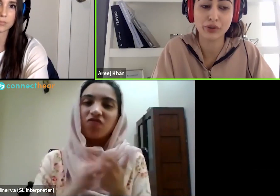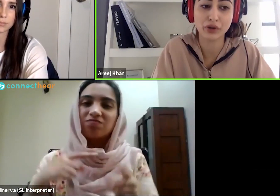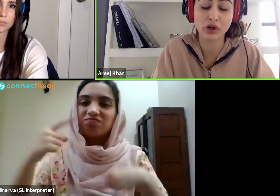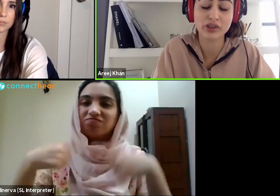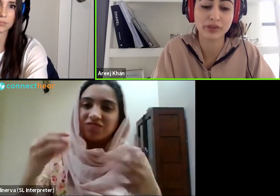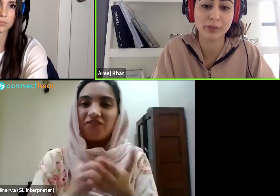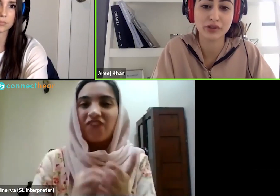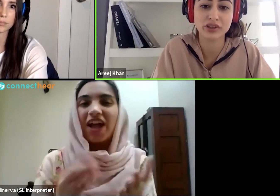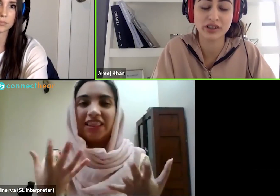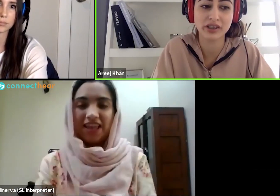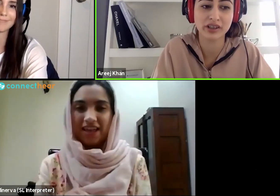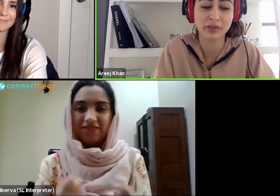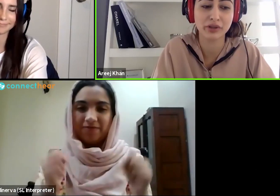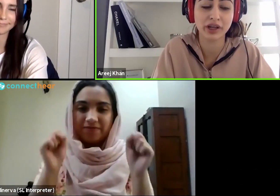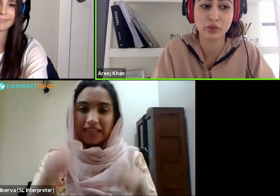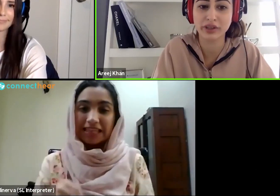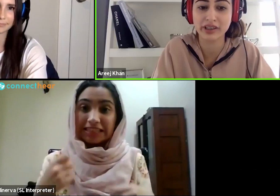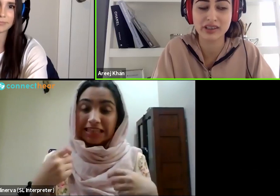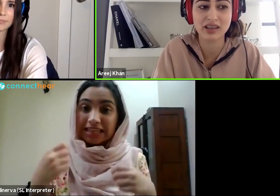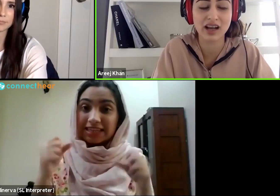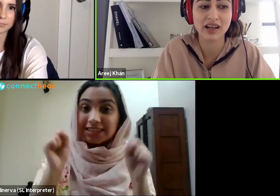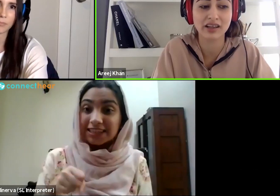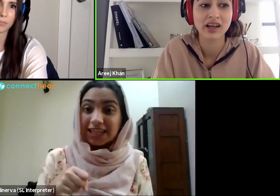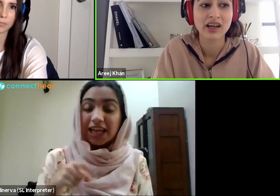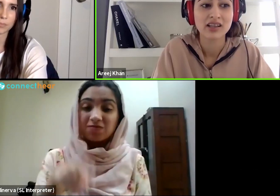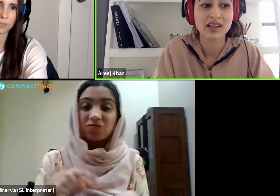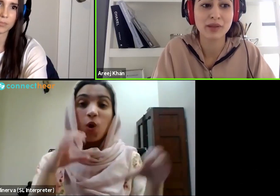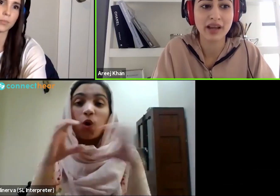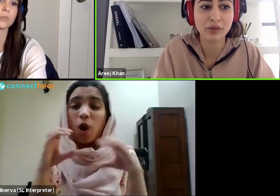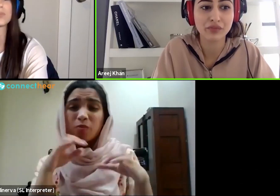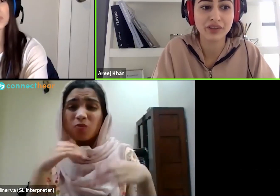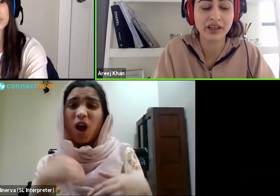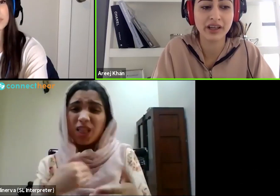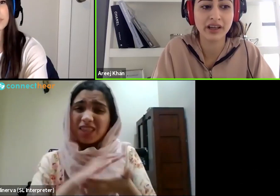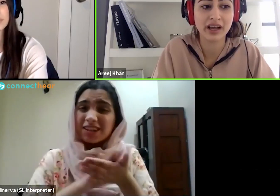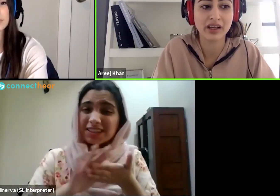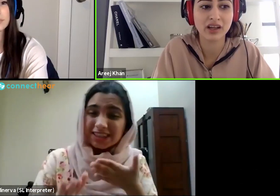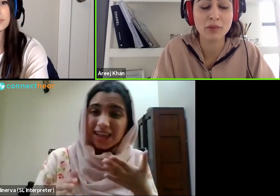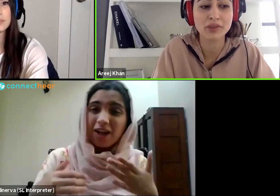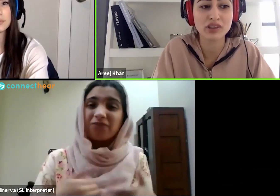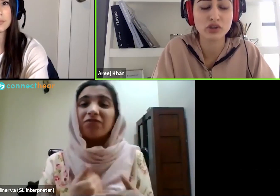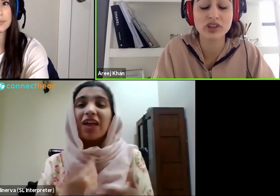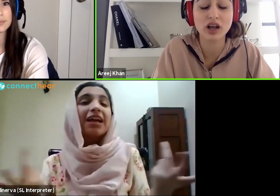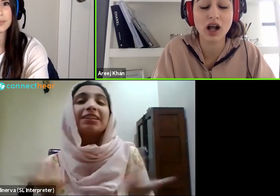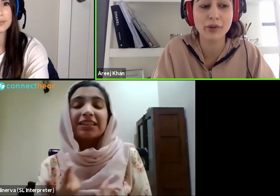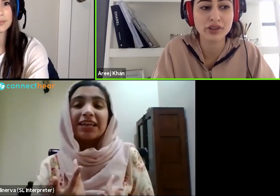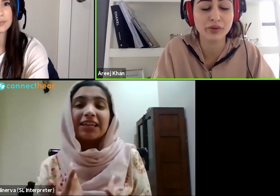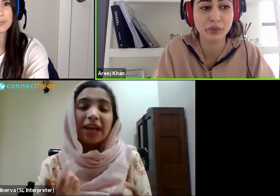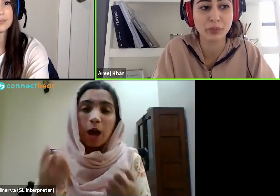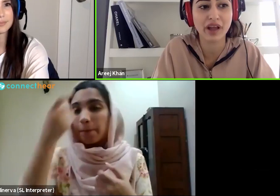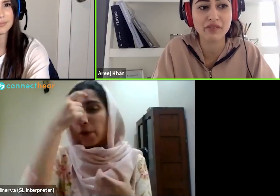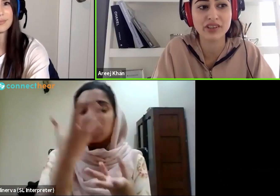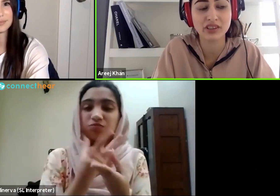be open and honest with that person and communicate your needs and explain how you're feeling and come up with a solution, because I'll be